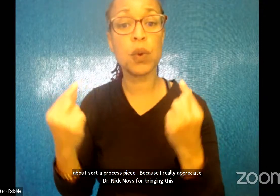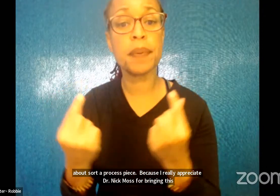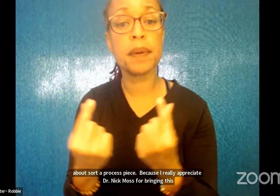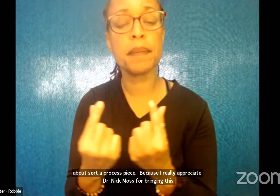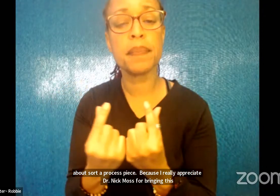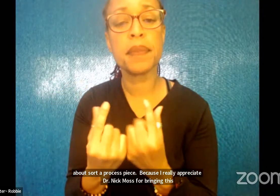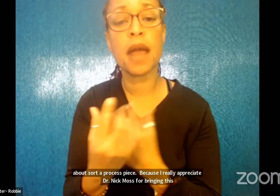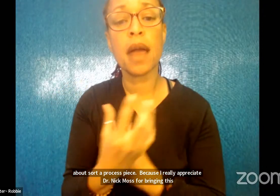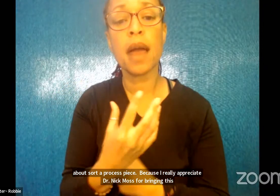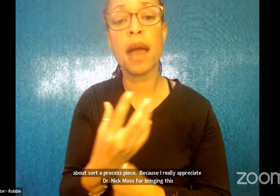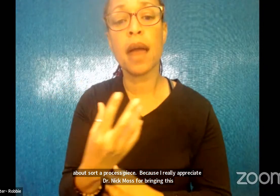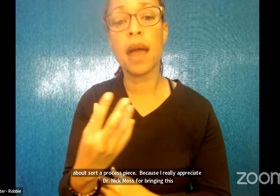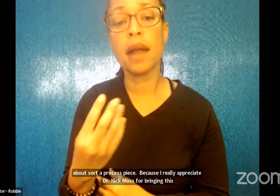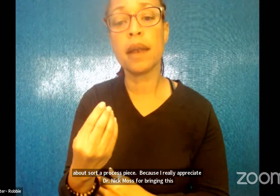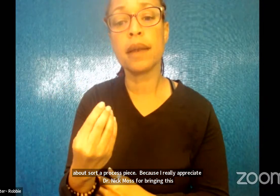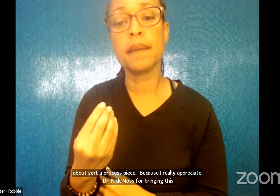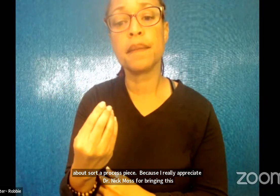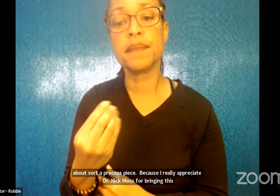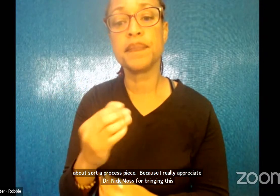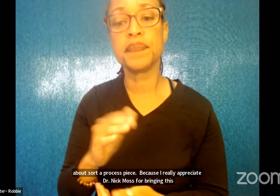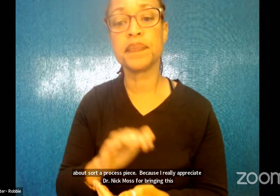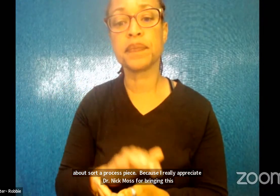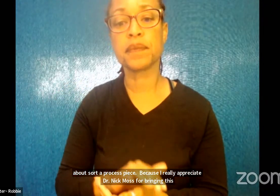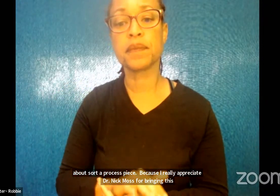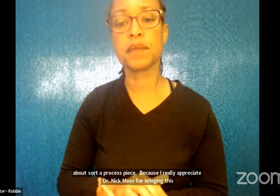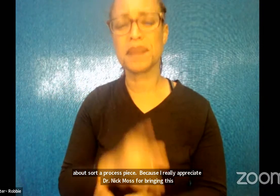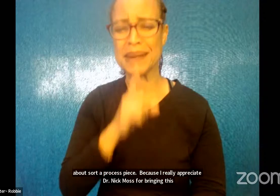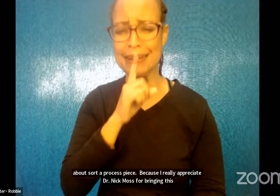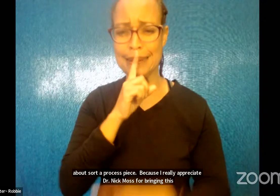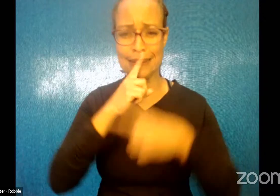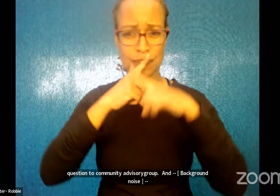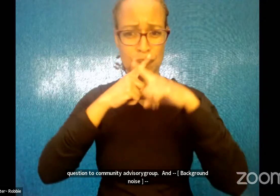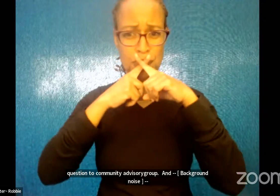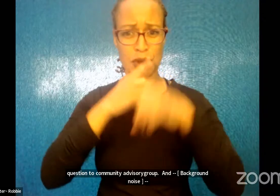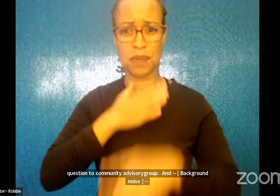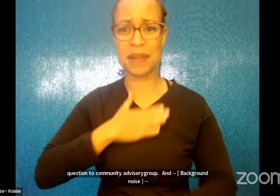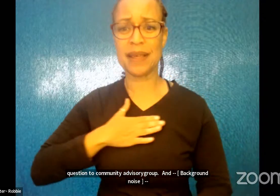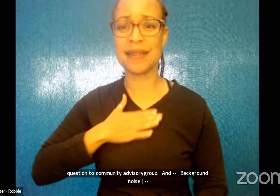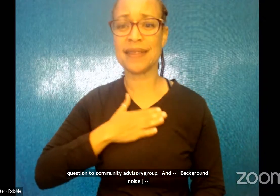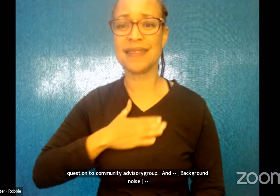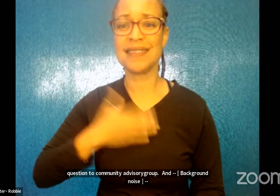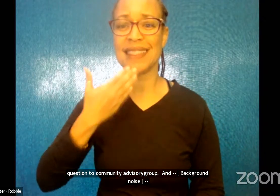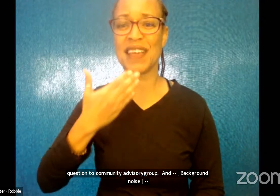always sense it was harder for them. If we could please mute ourselves.